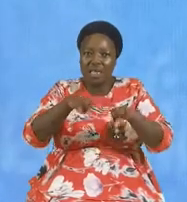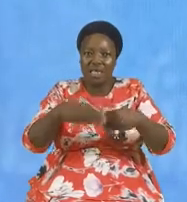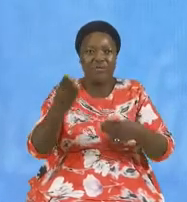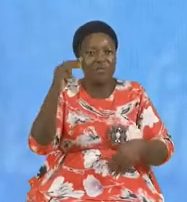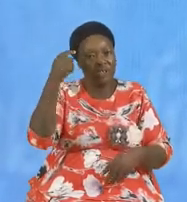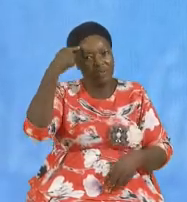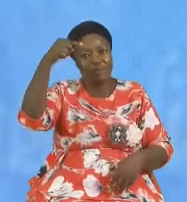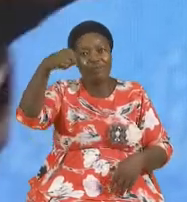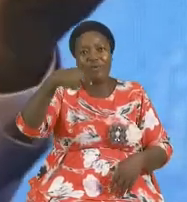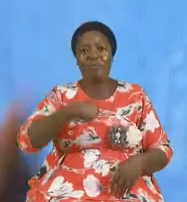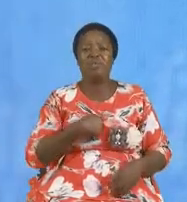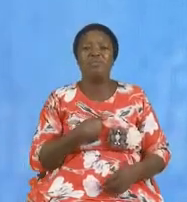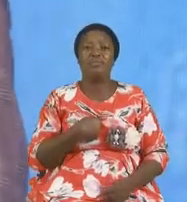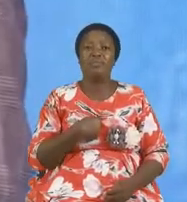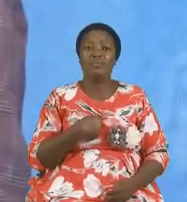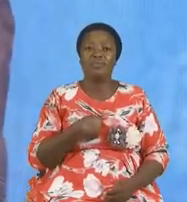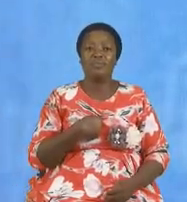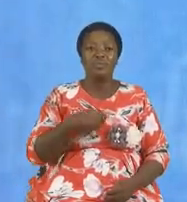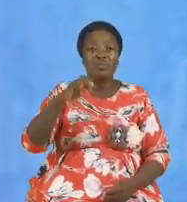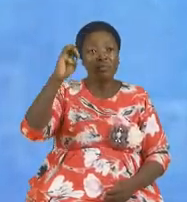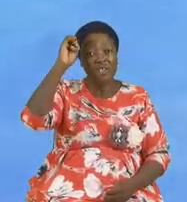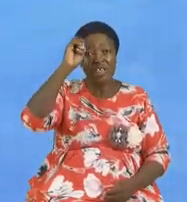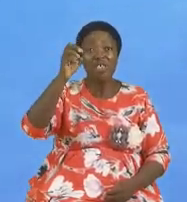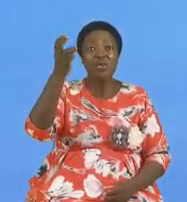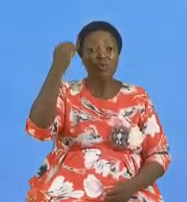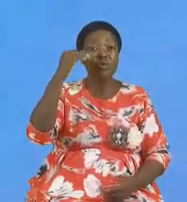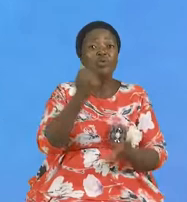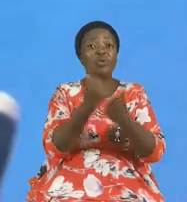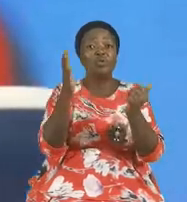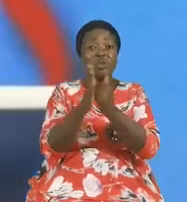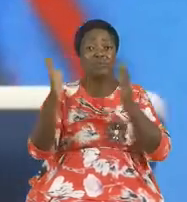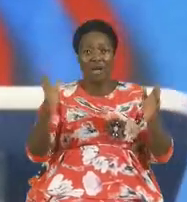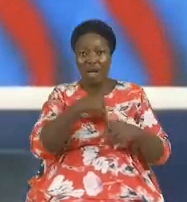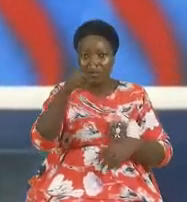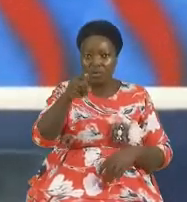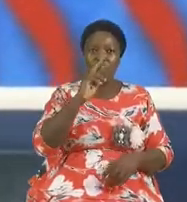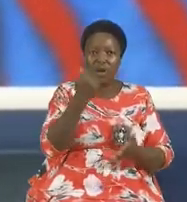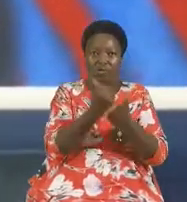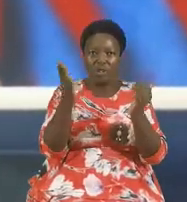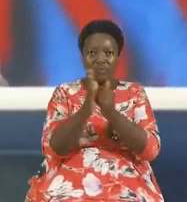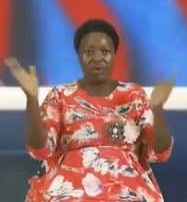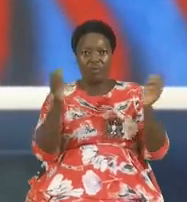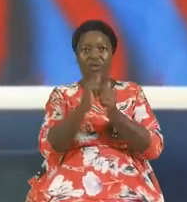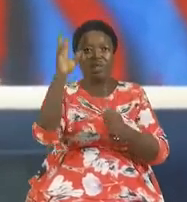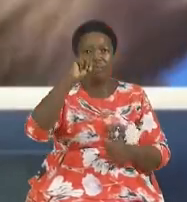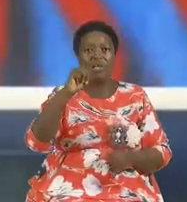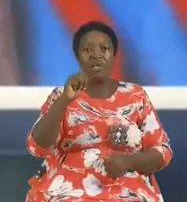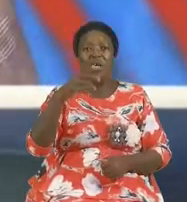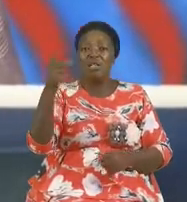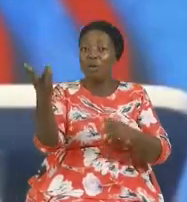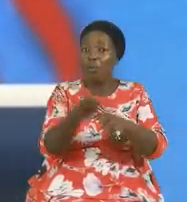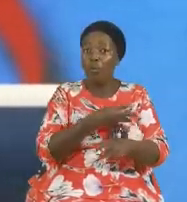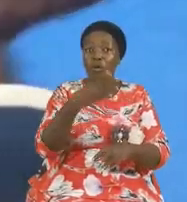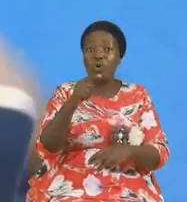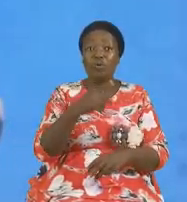the Son of God, who loved me and gave himself for me. He was crucified, and you